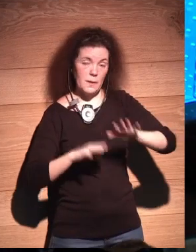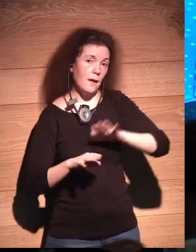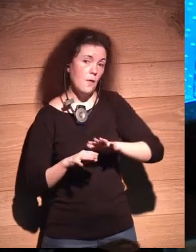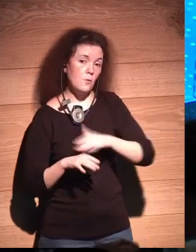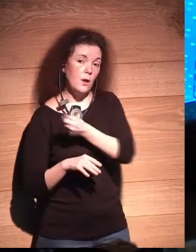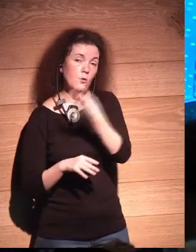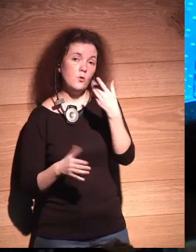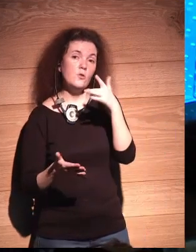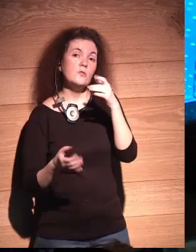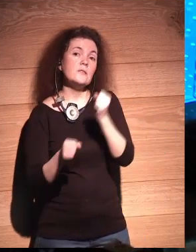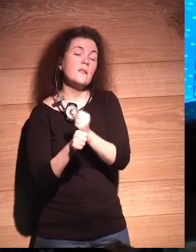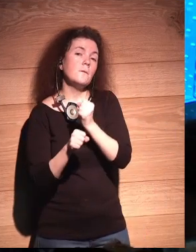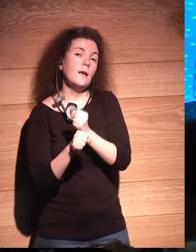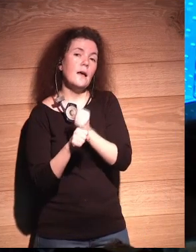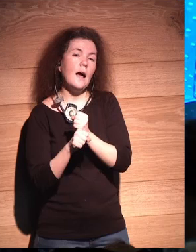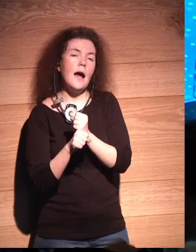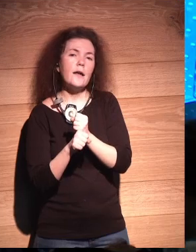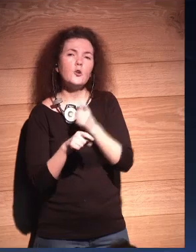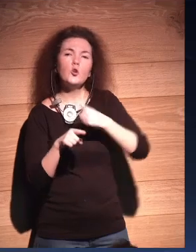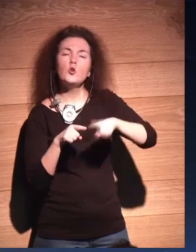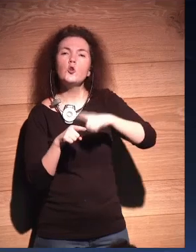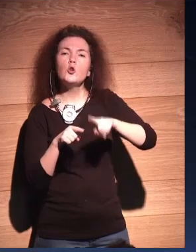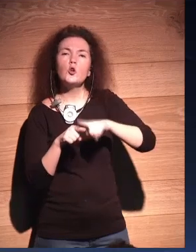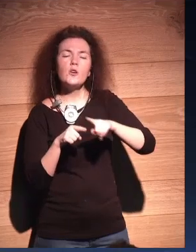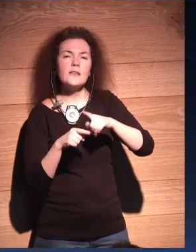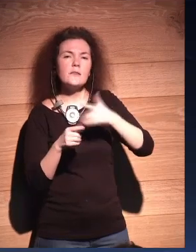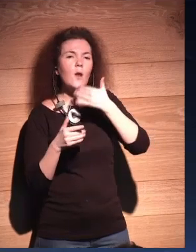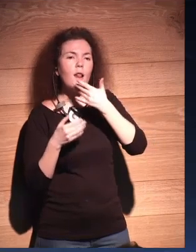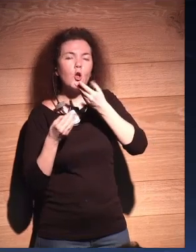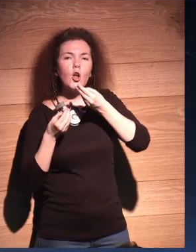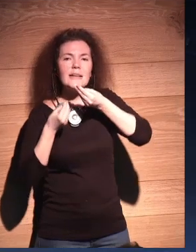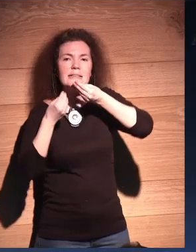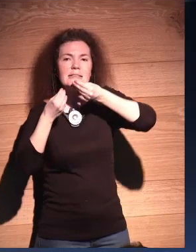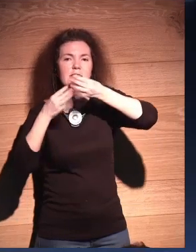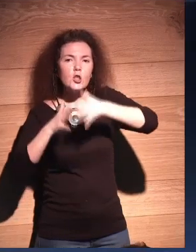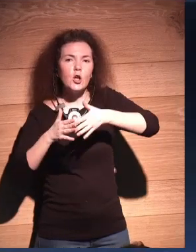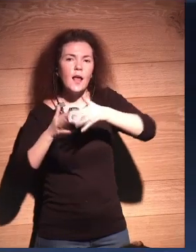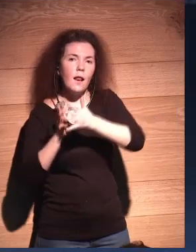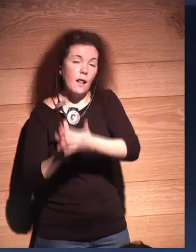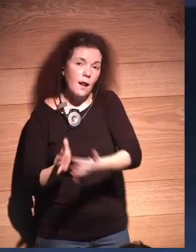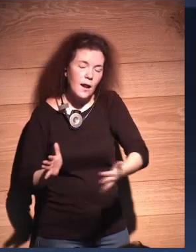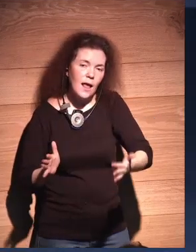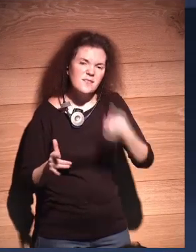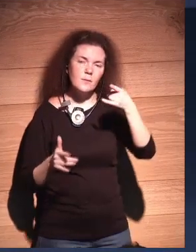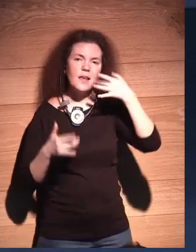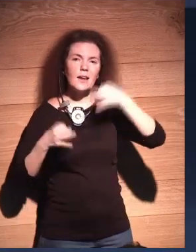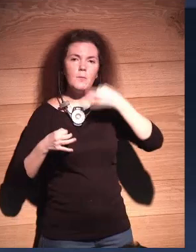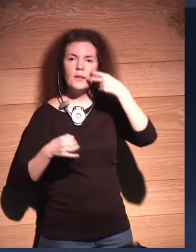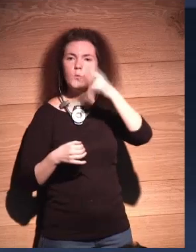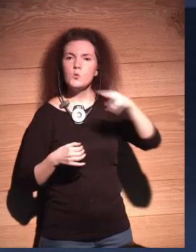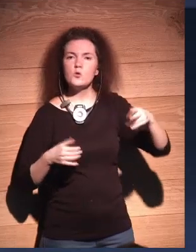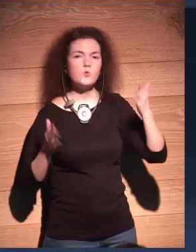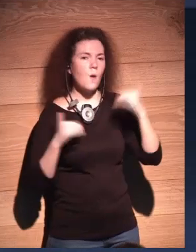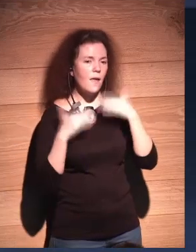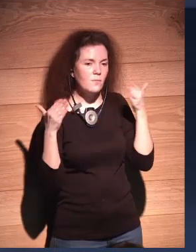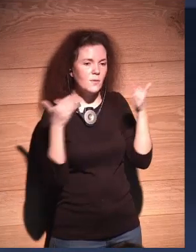narrative structure to it know that's true, and that there aren't any really museums of narrative. They just